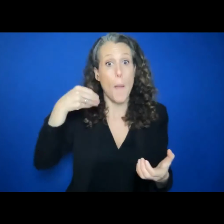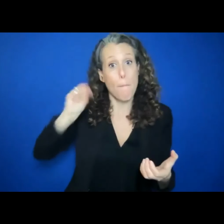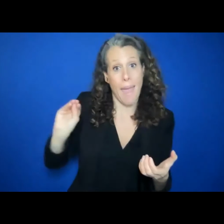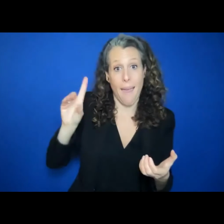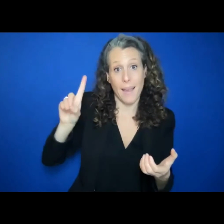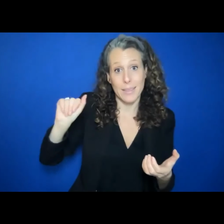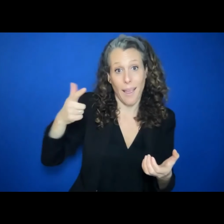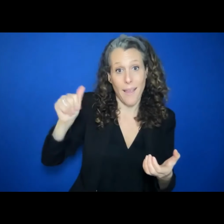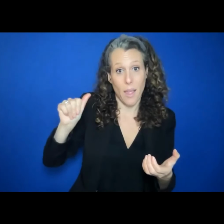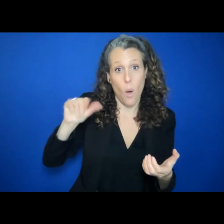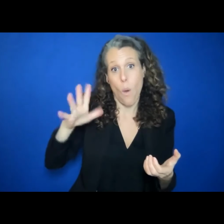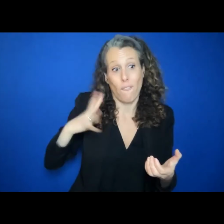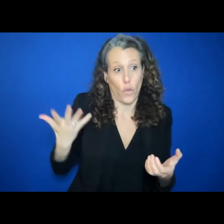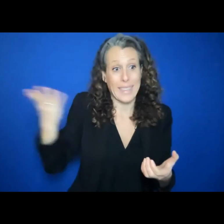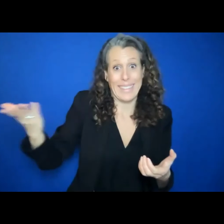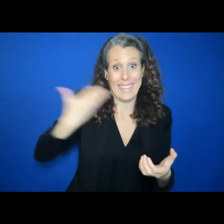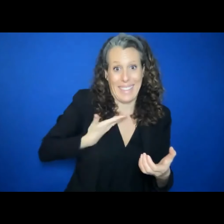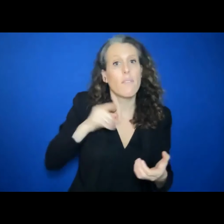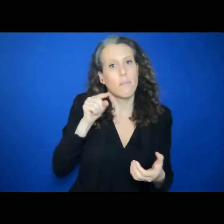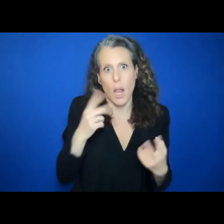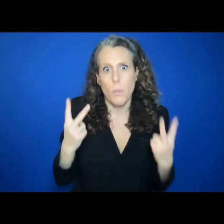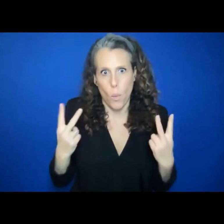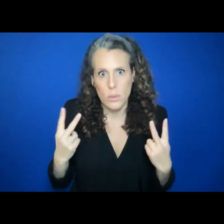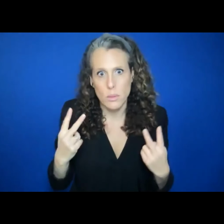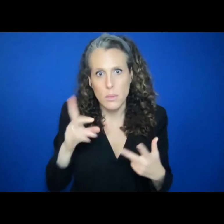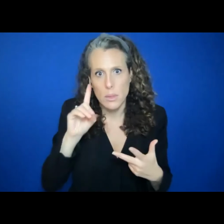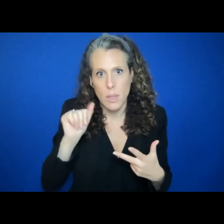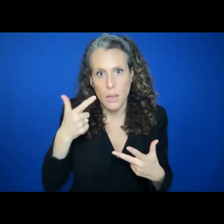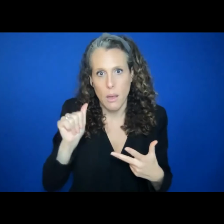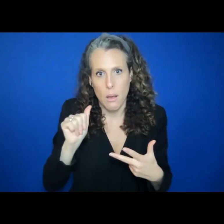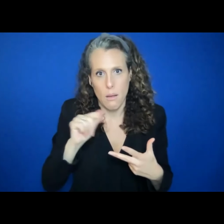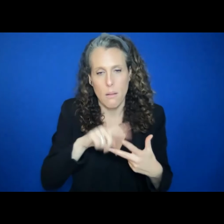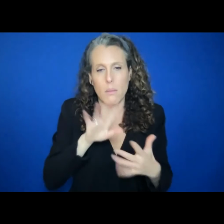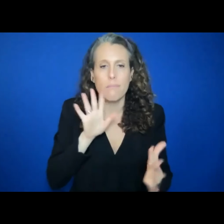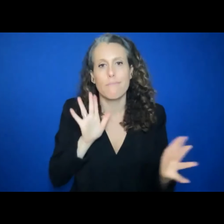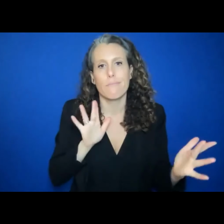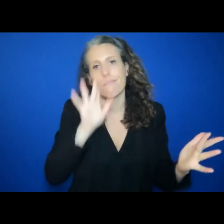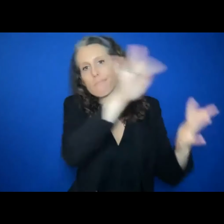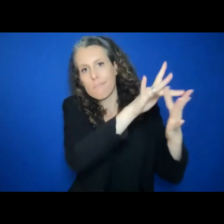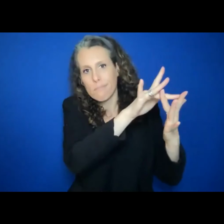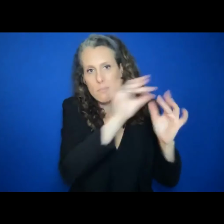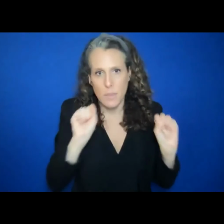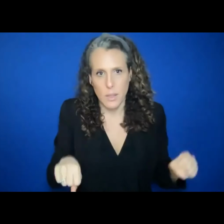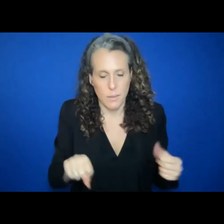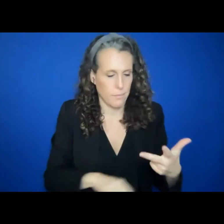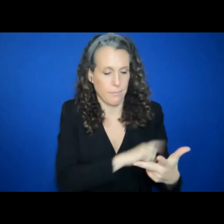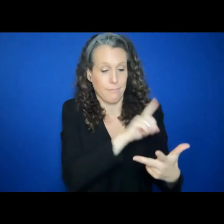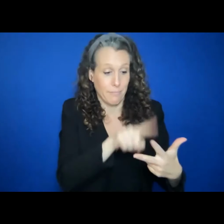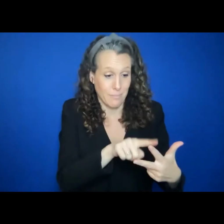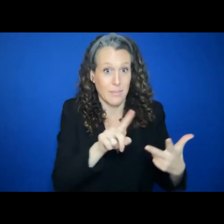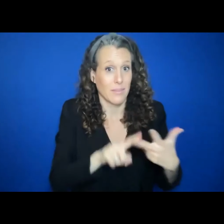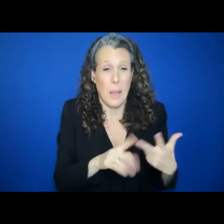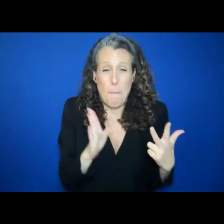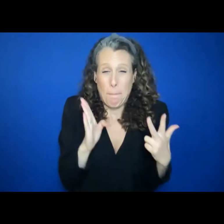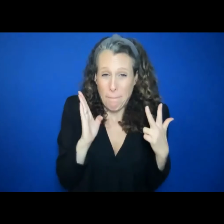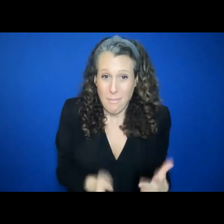free. That was very important too. And finally, which is absolutely critical,